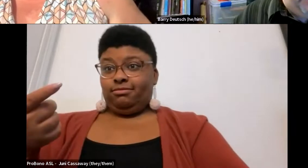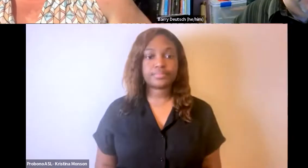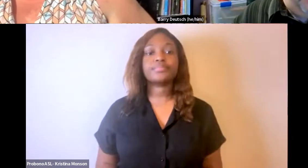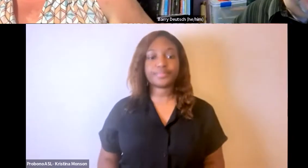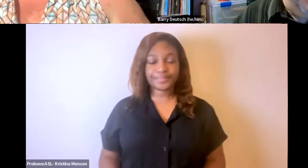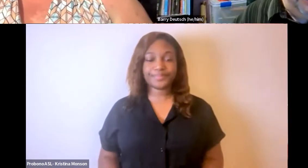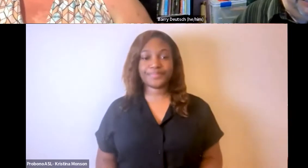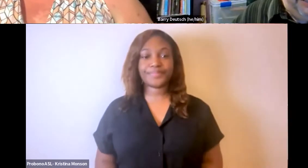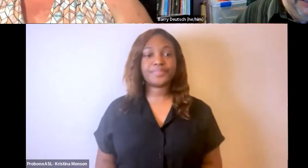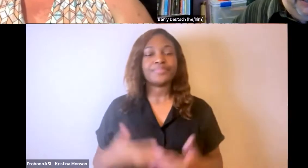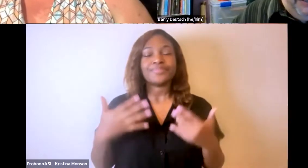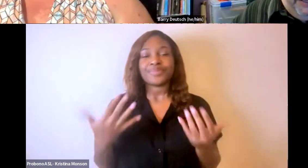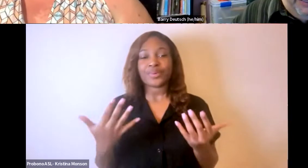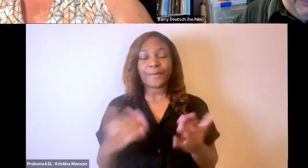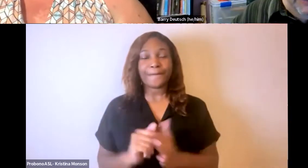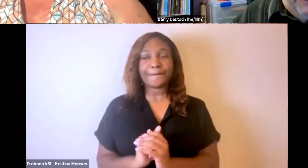Well,